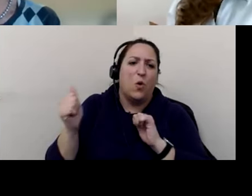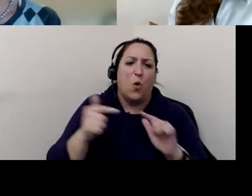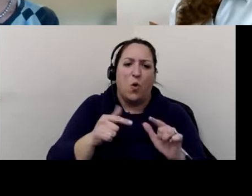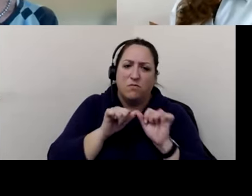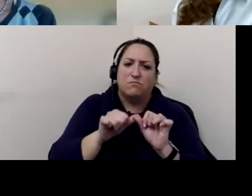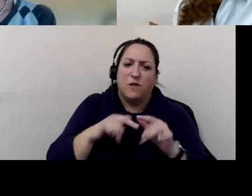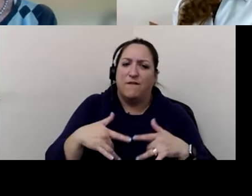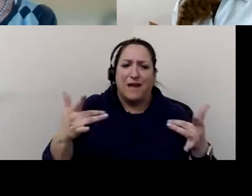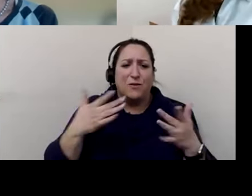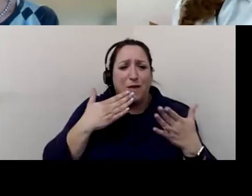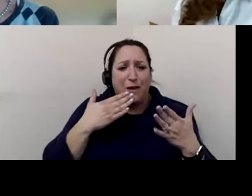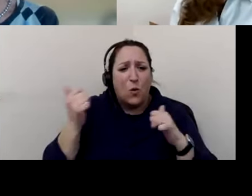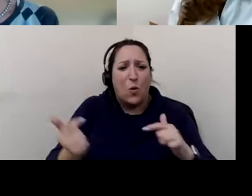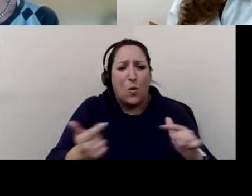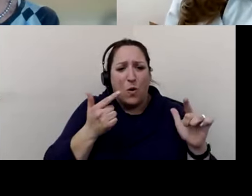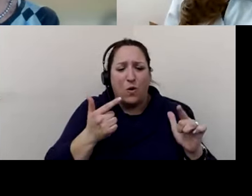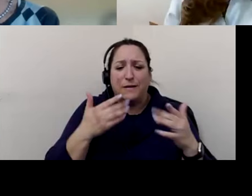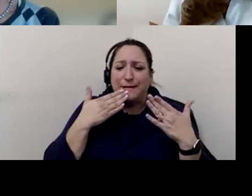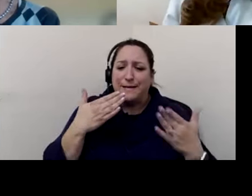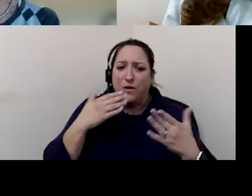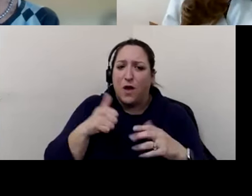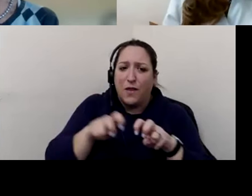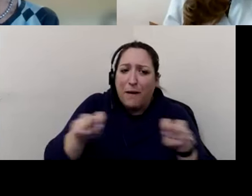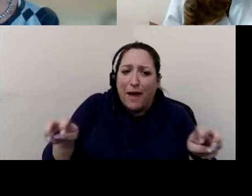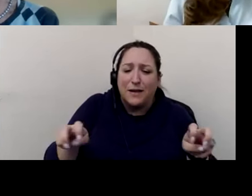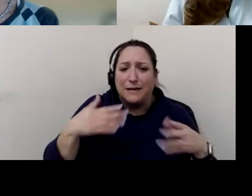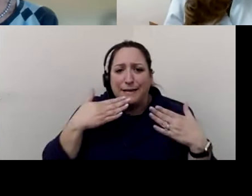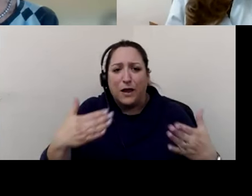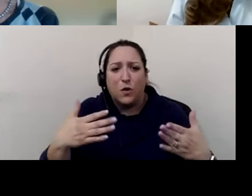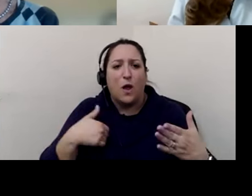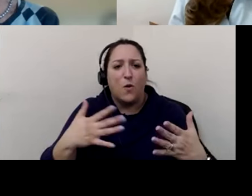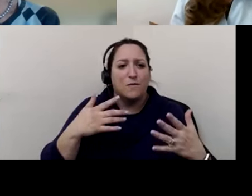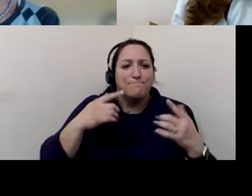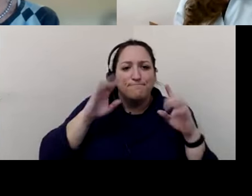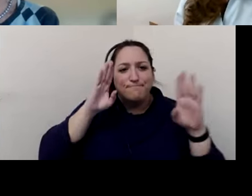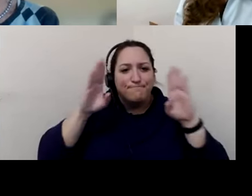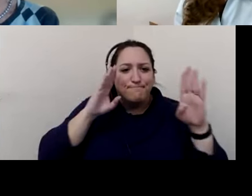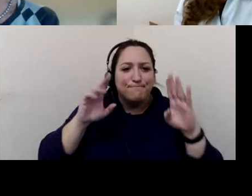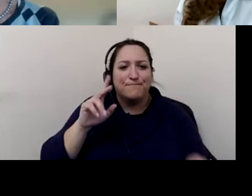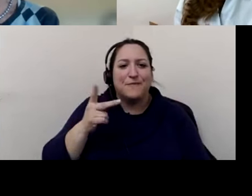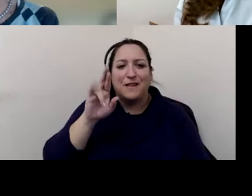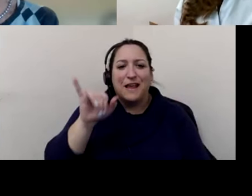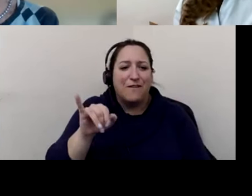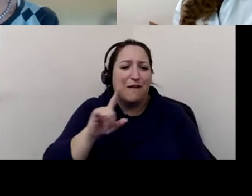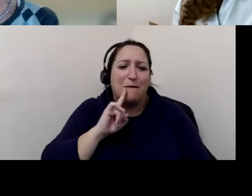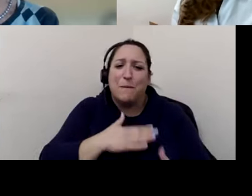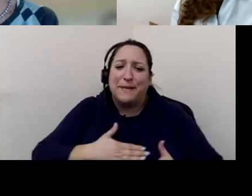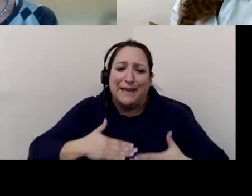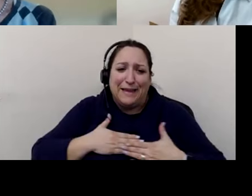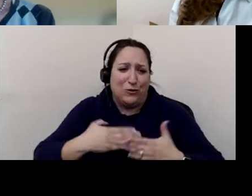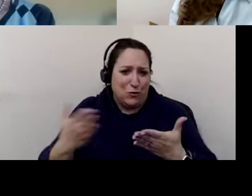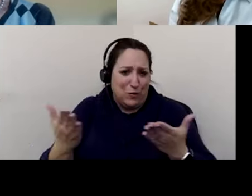ongoing events. So thank you to everyone. Thank you to the other panelists. And I did want to give a shout out to Kerri. I am really pleased that you are